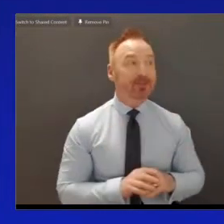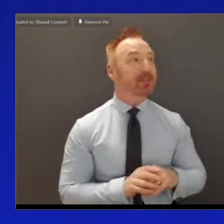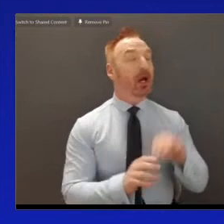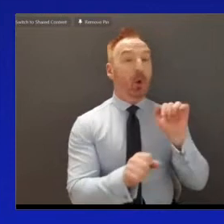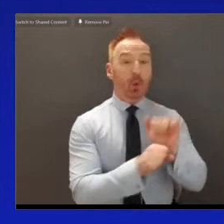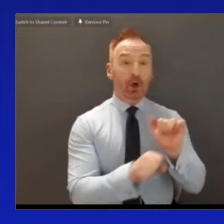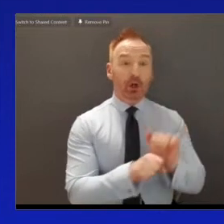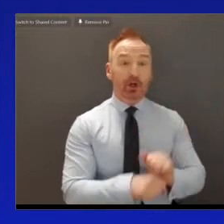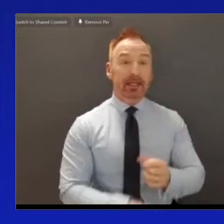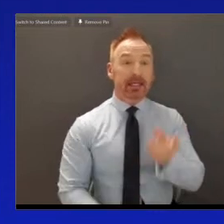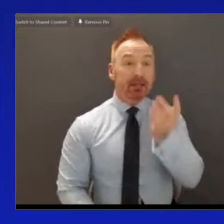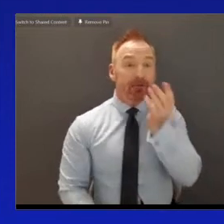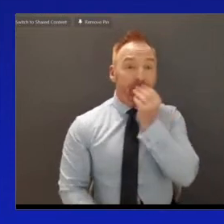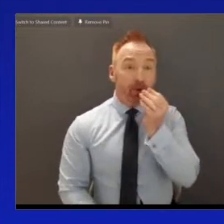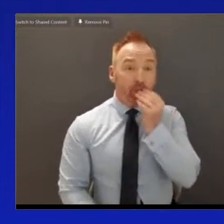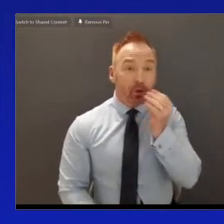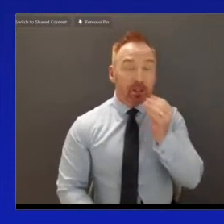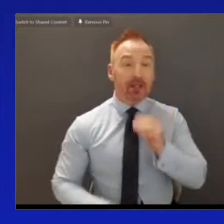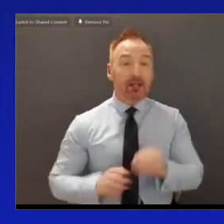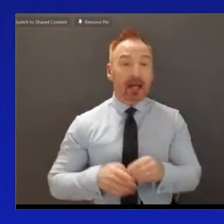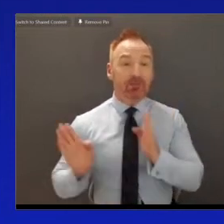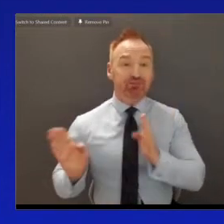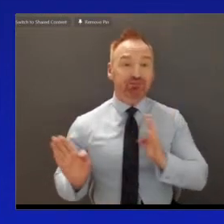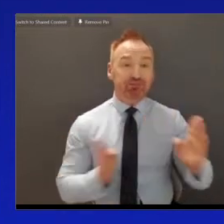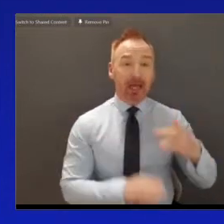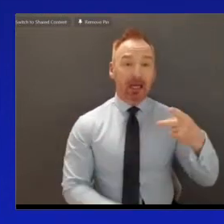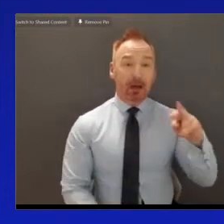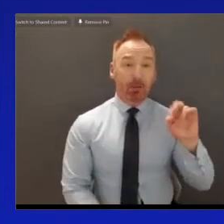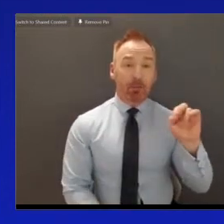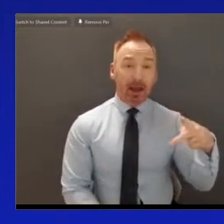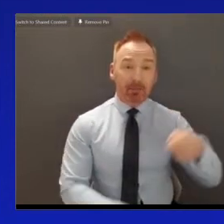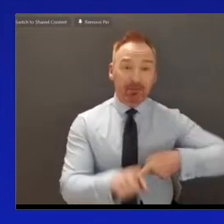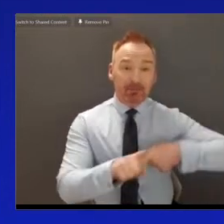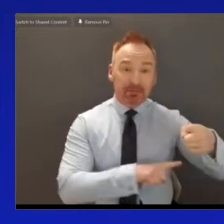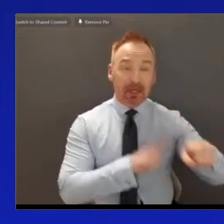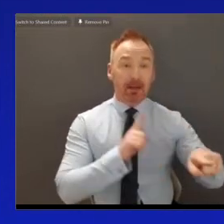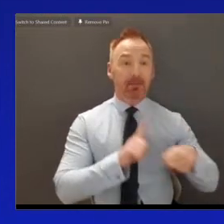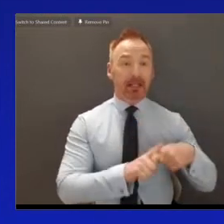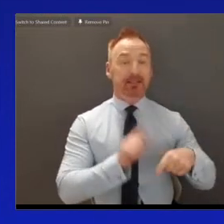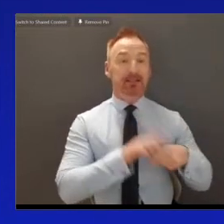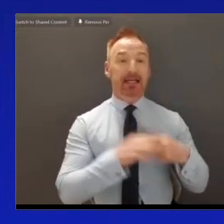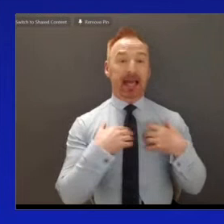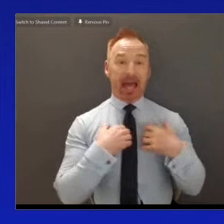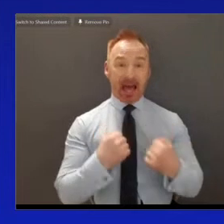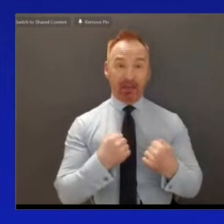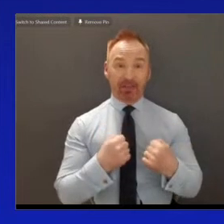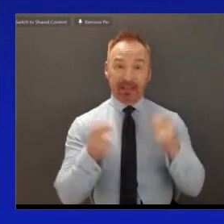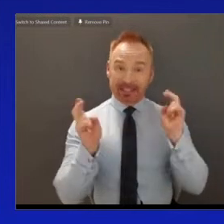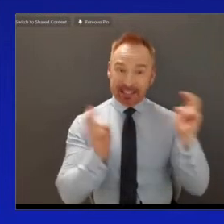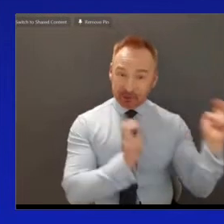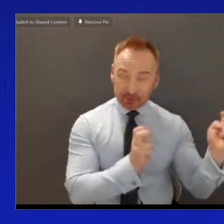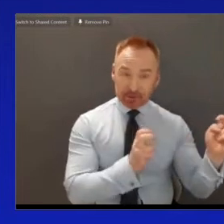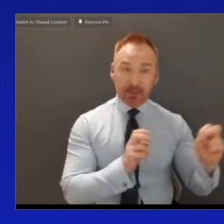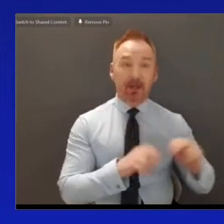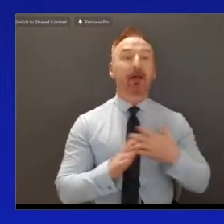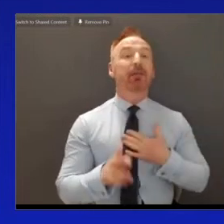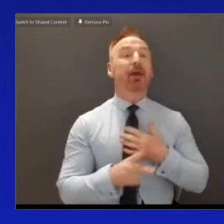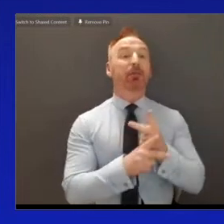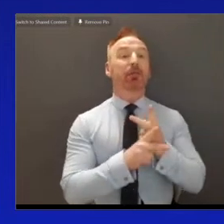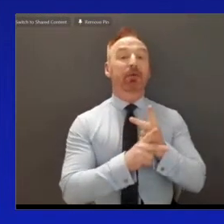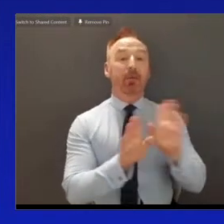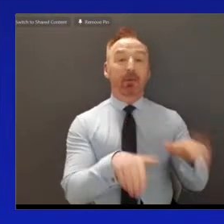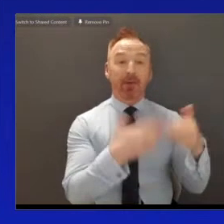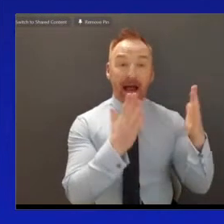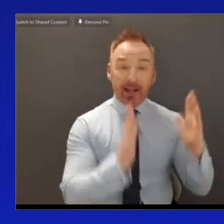processing industry, people with high-risk health conditions, as well as their caregivers, and other high-risk populations.